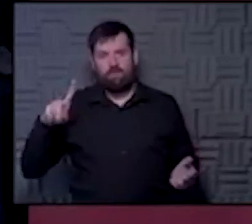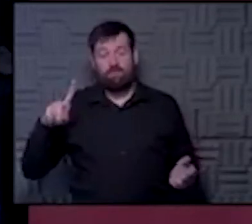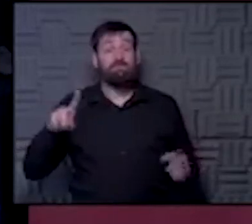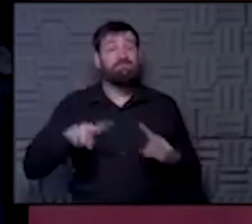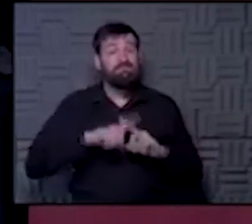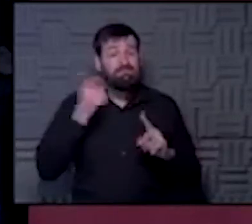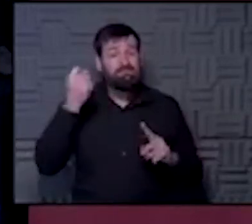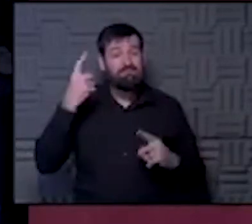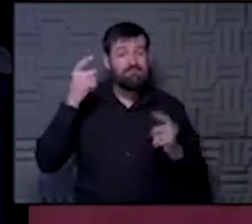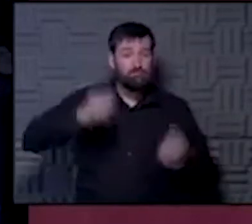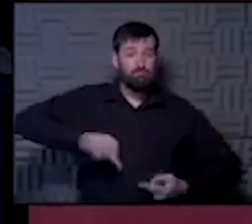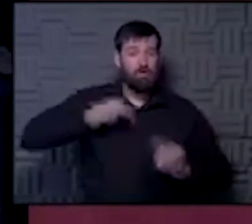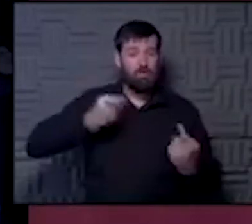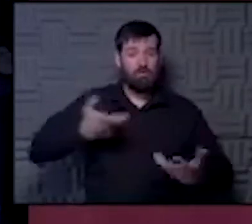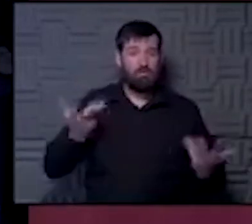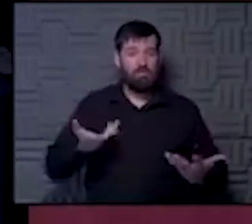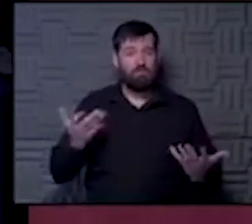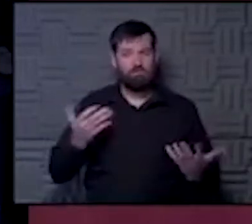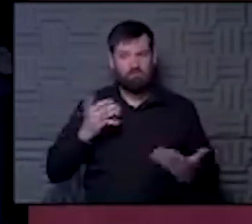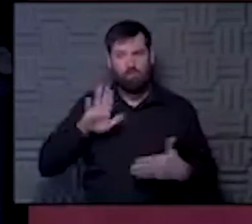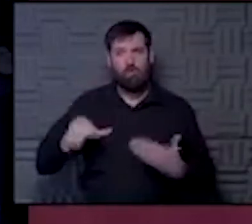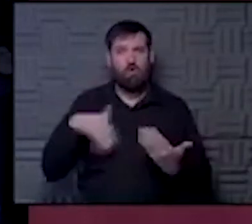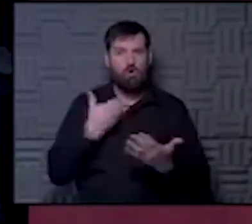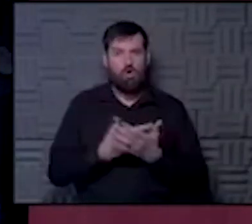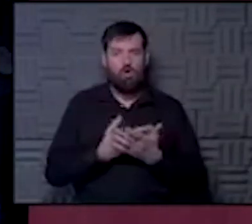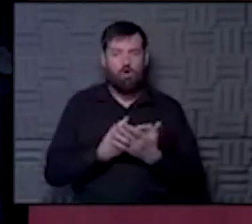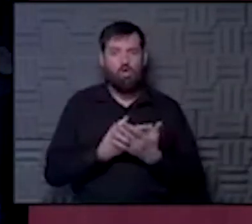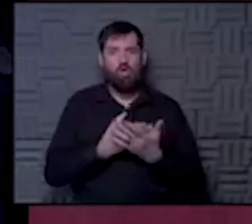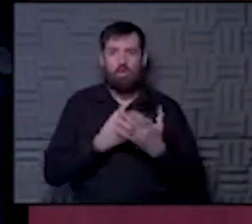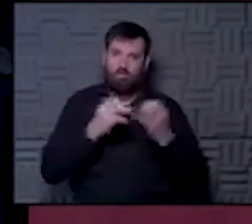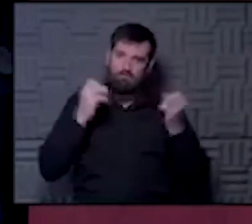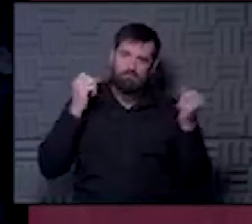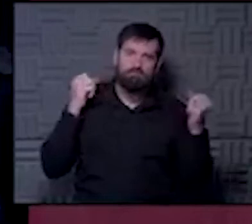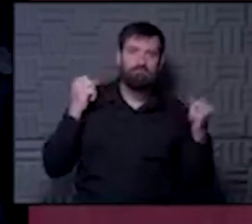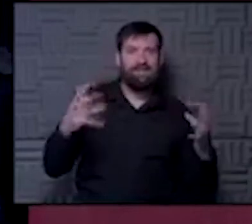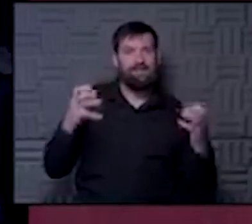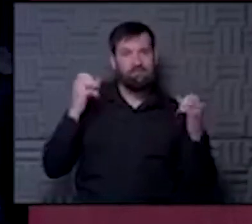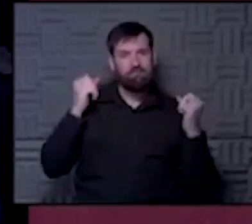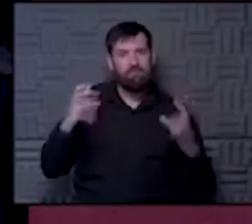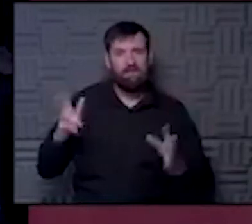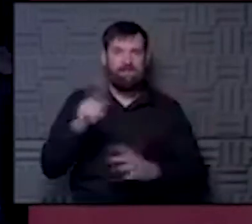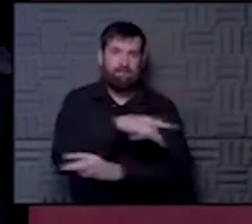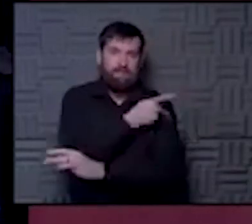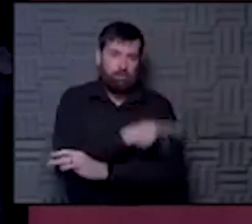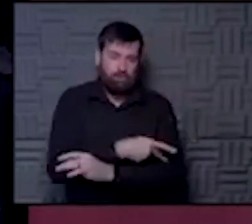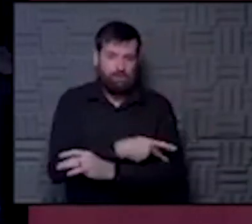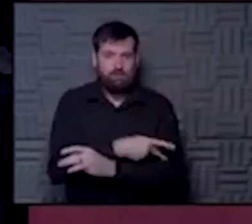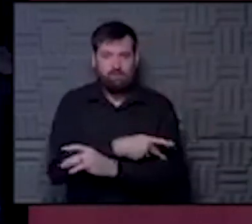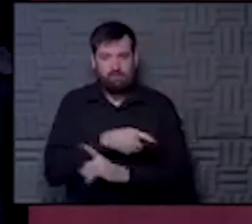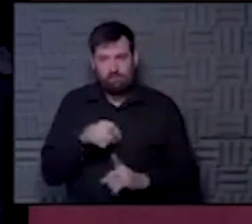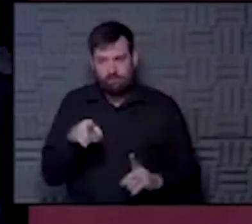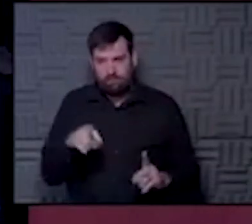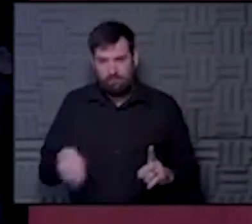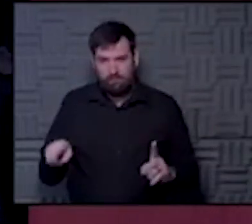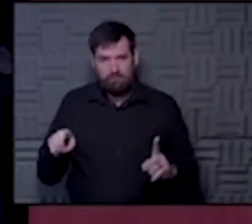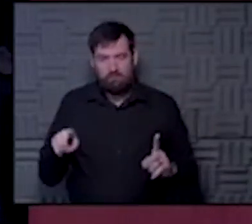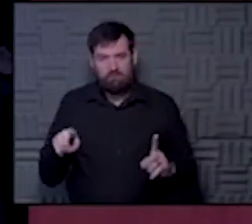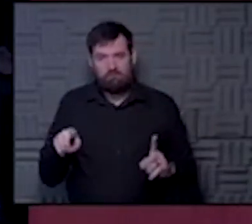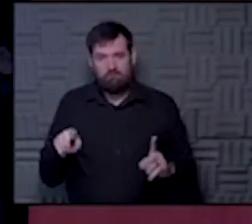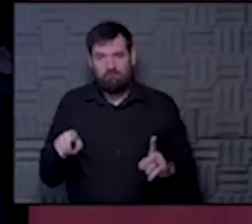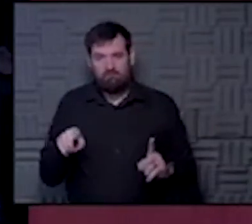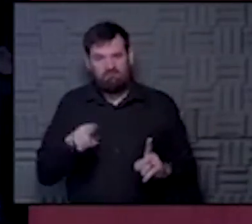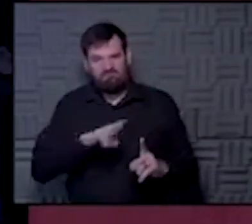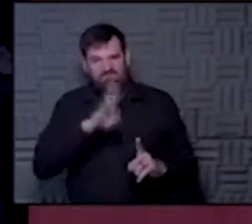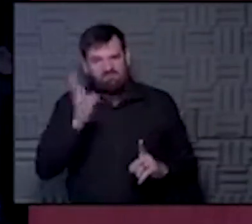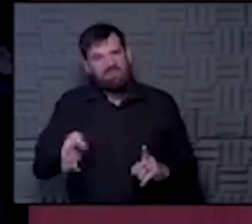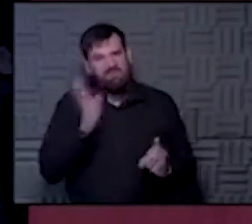around our area is that we're all getting hit with a large group of patients for whom no one